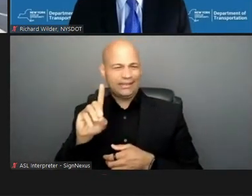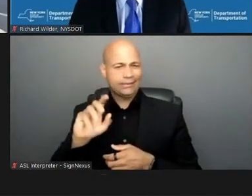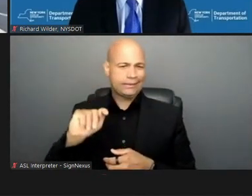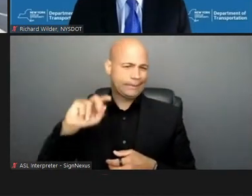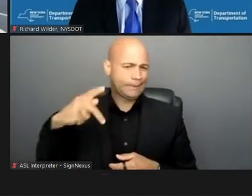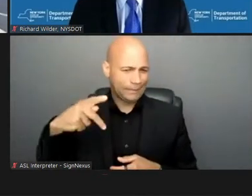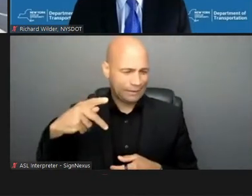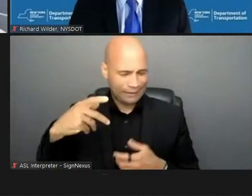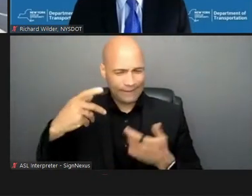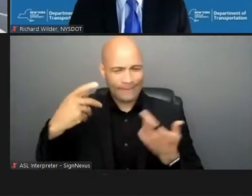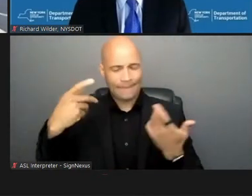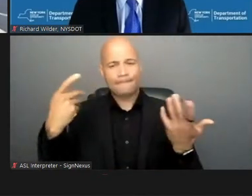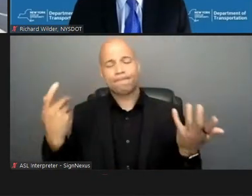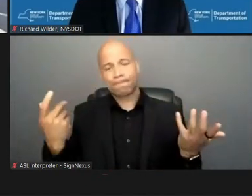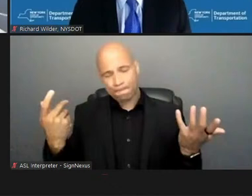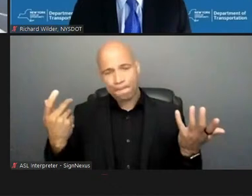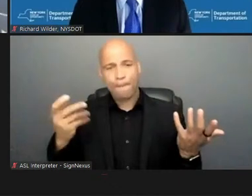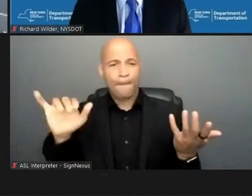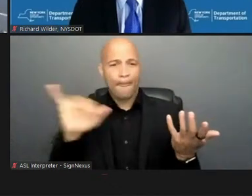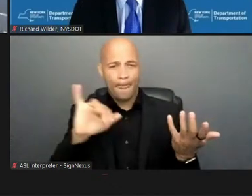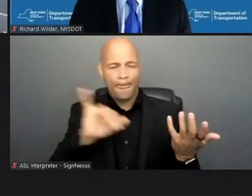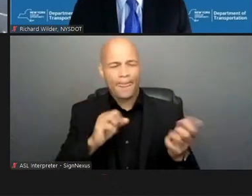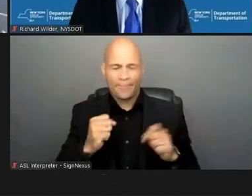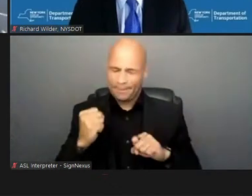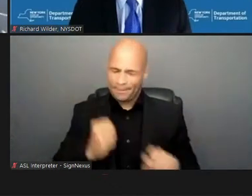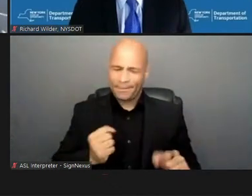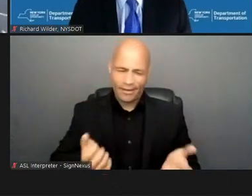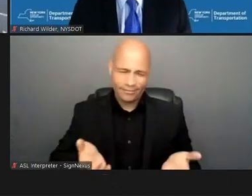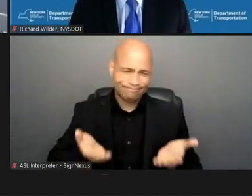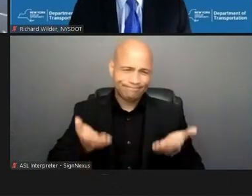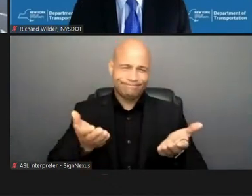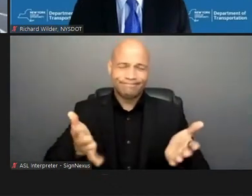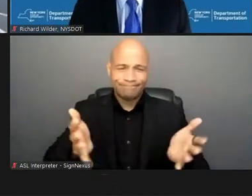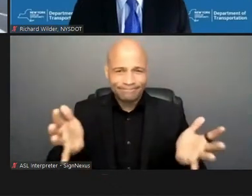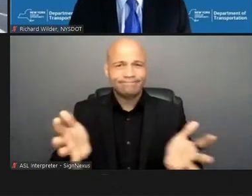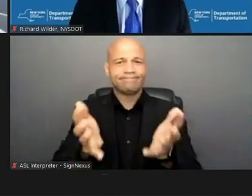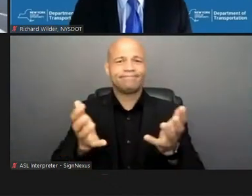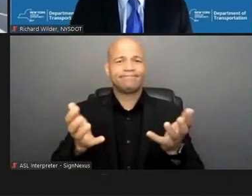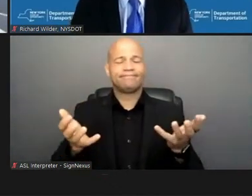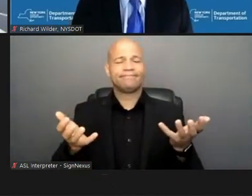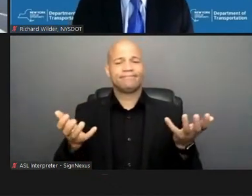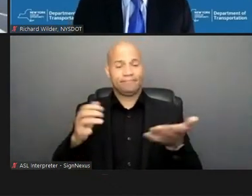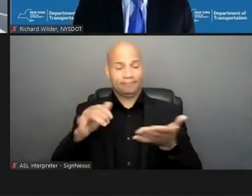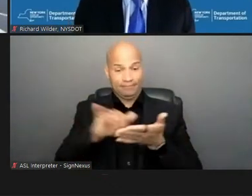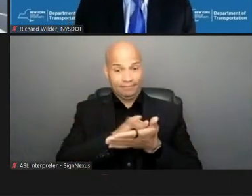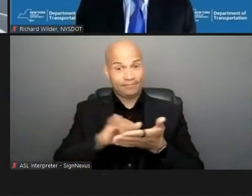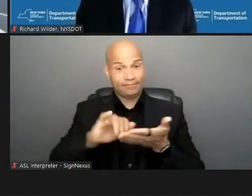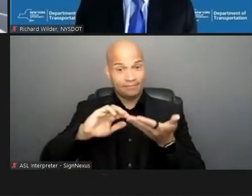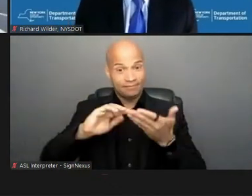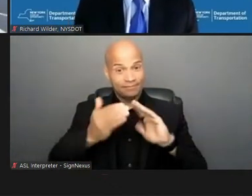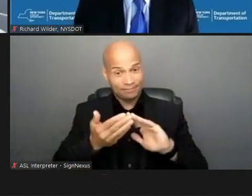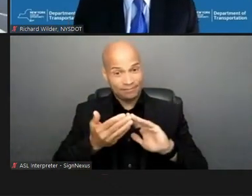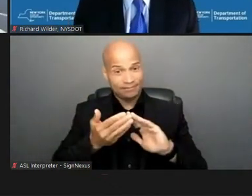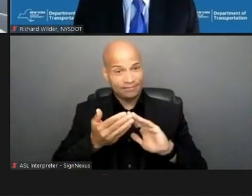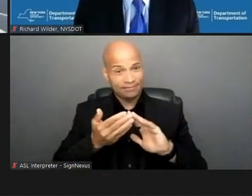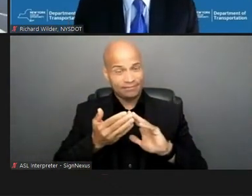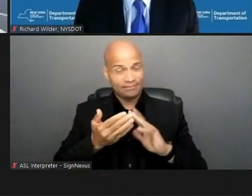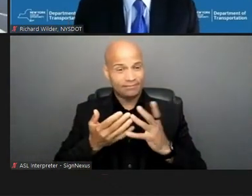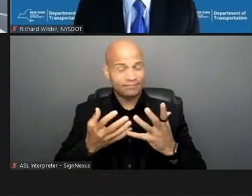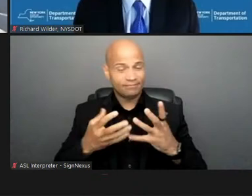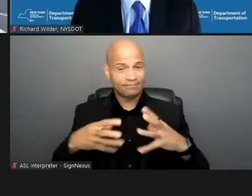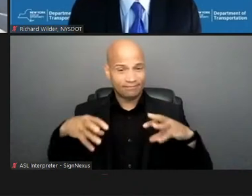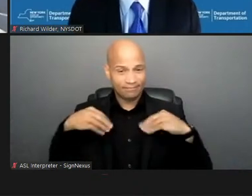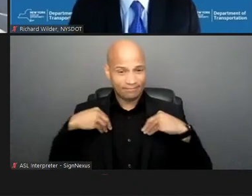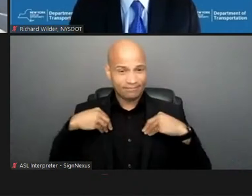I am however strong recommending that New York City adopts the CBD and